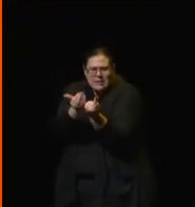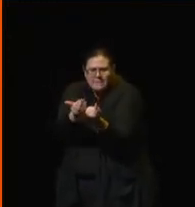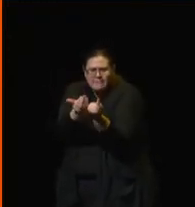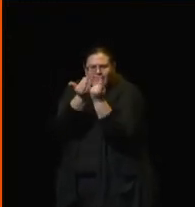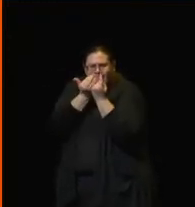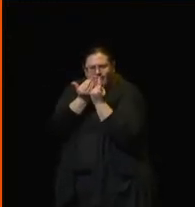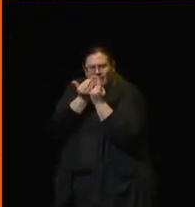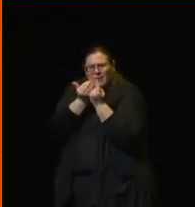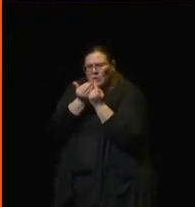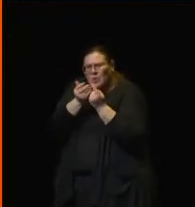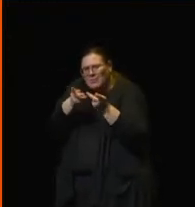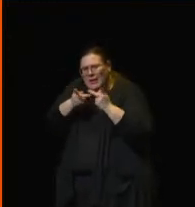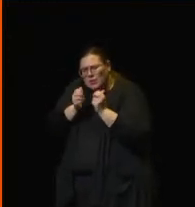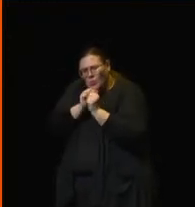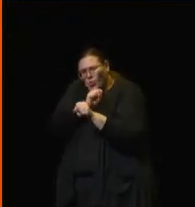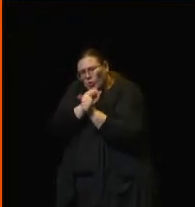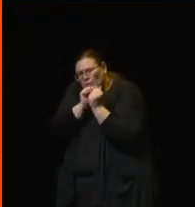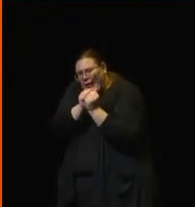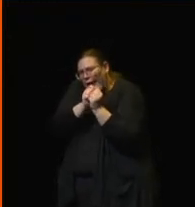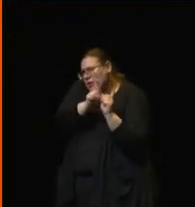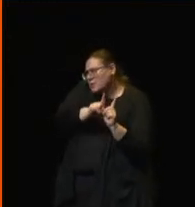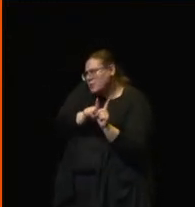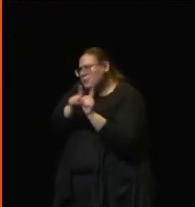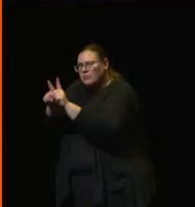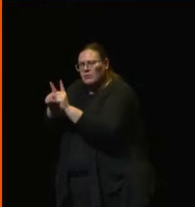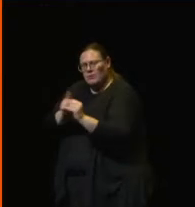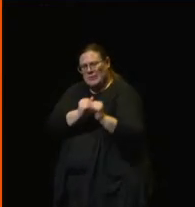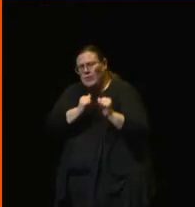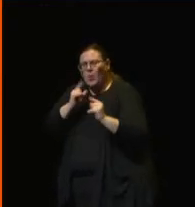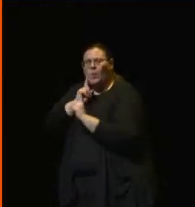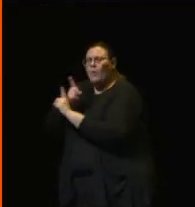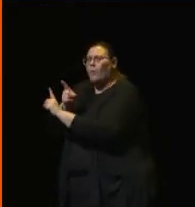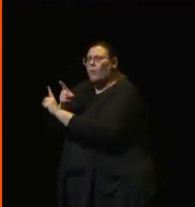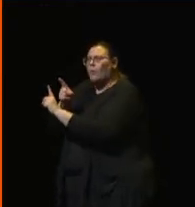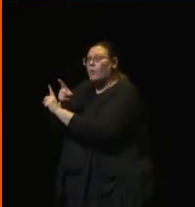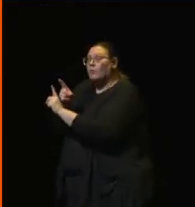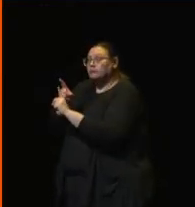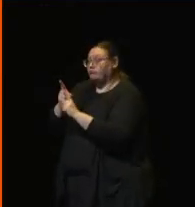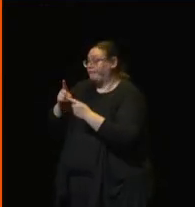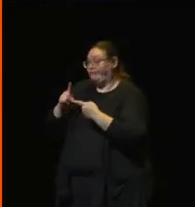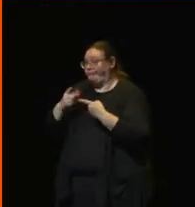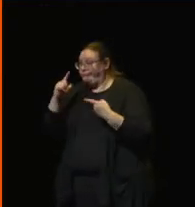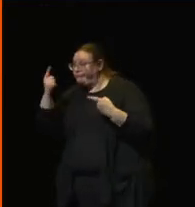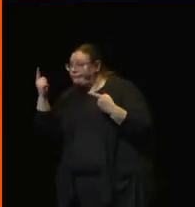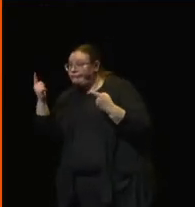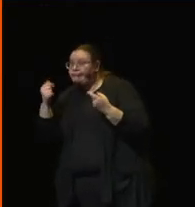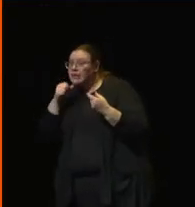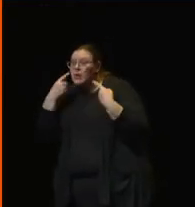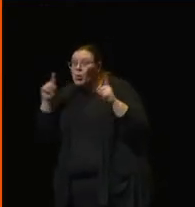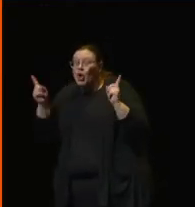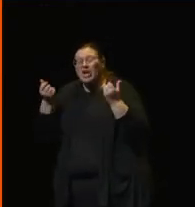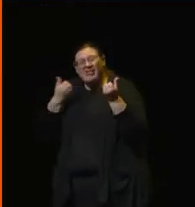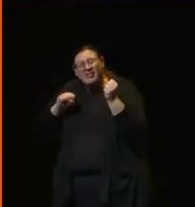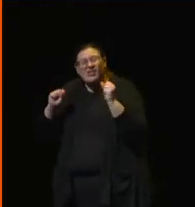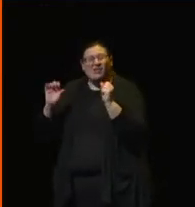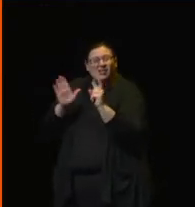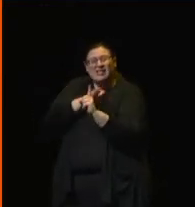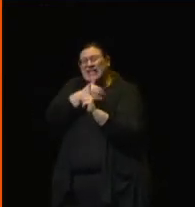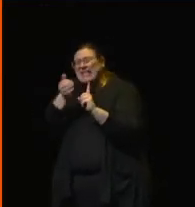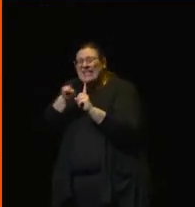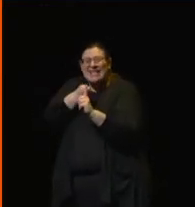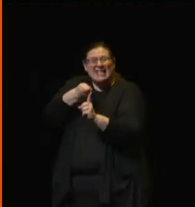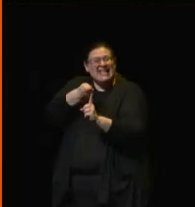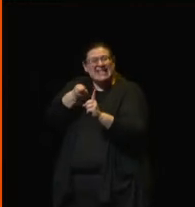them together towards a common goal. And when that doesn't work, when the best efforts to persuade fall